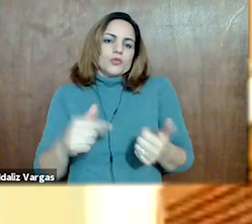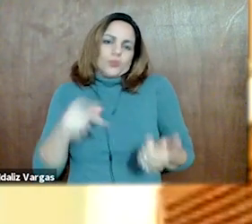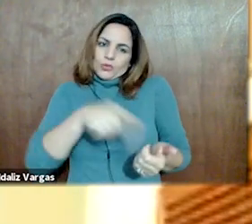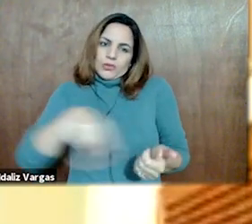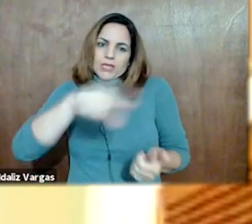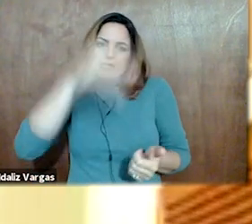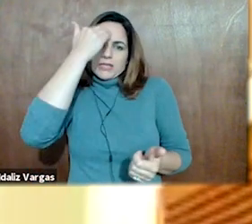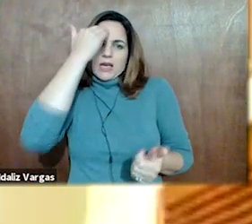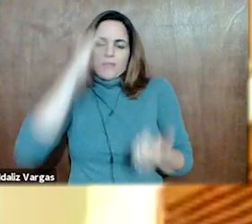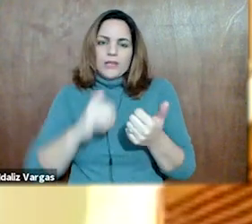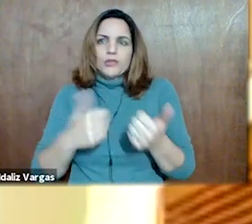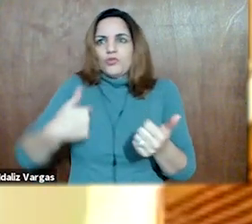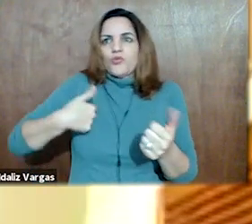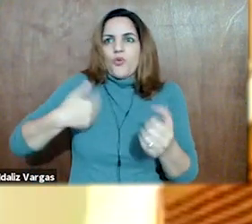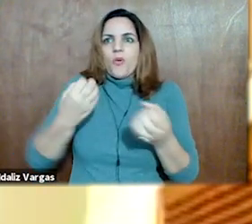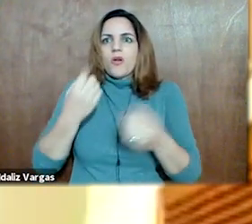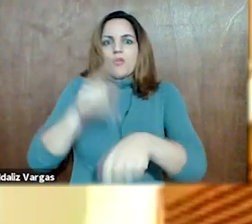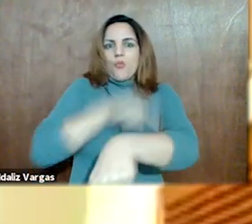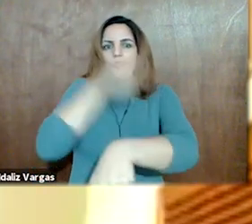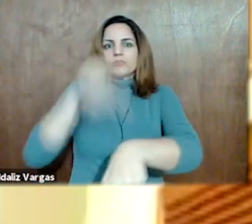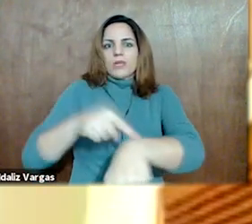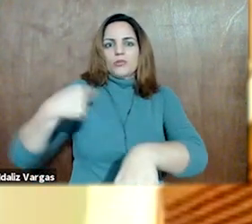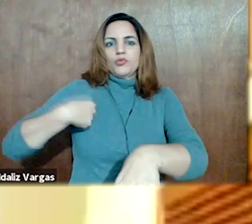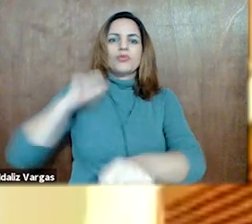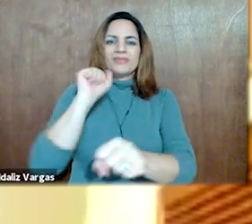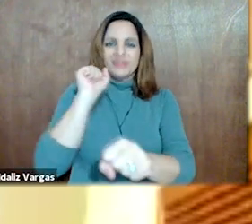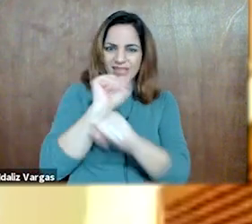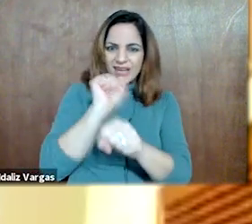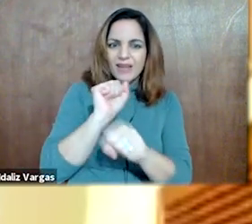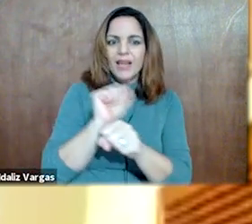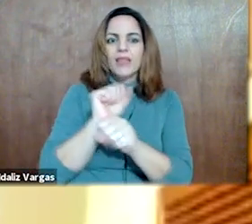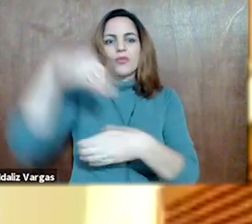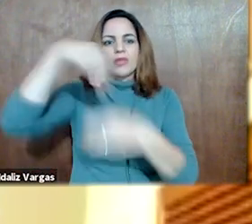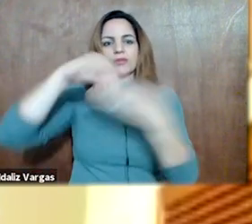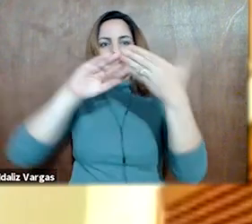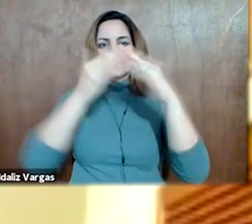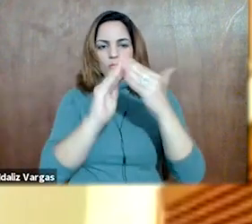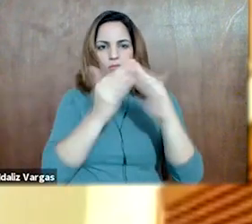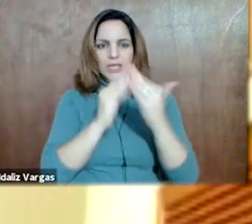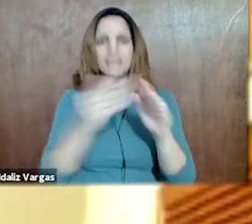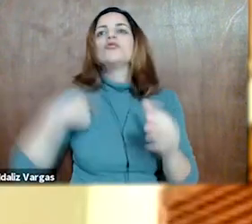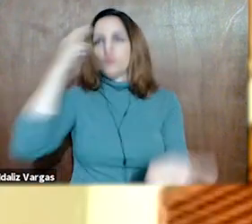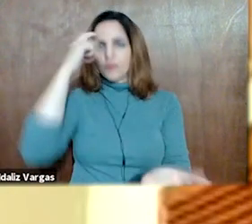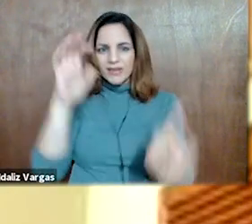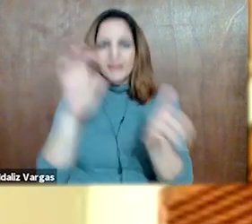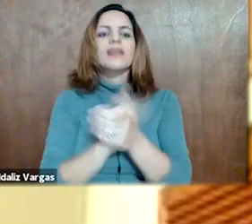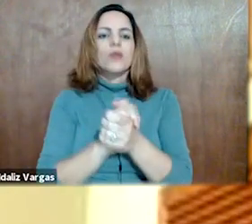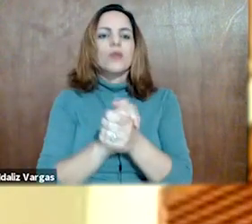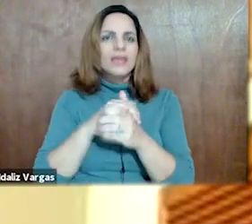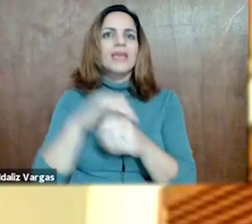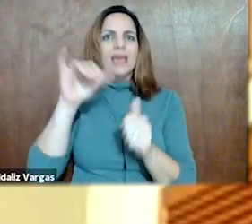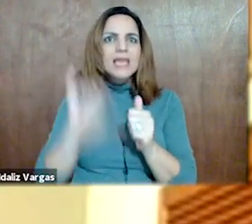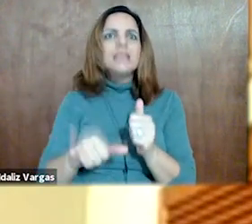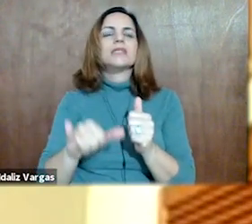organizer, I firmly believe that that is the way that we need to move forward. And I would greatly support this